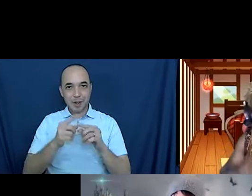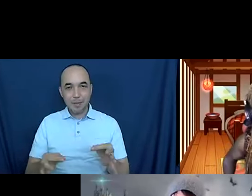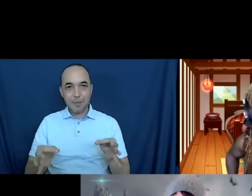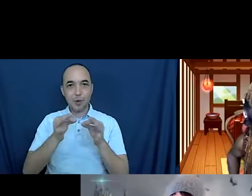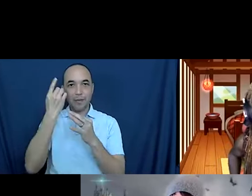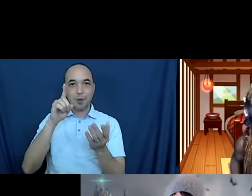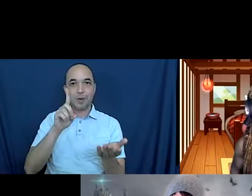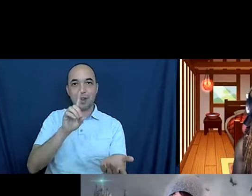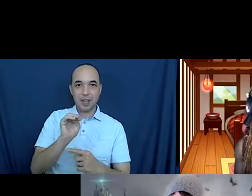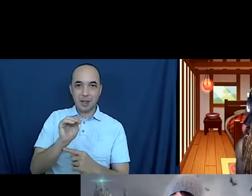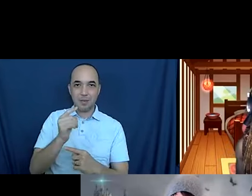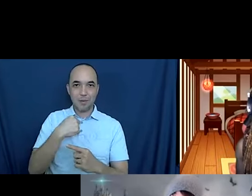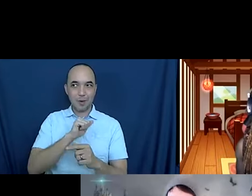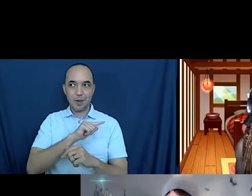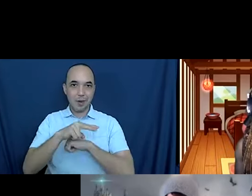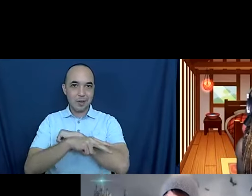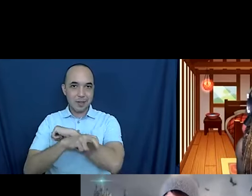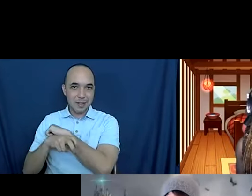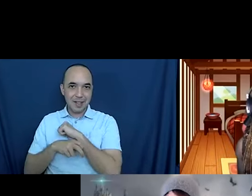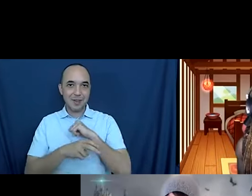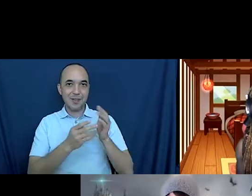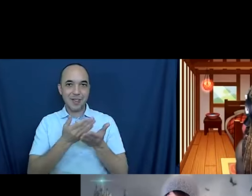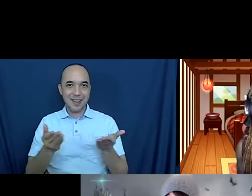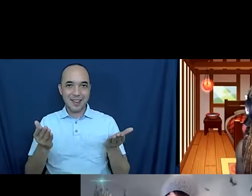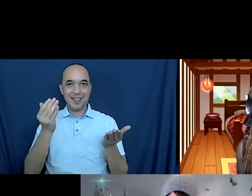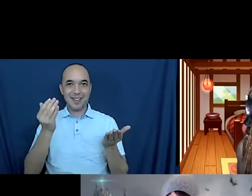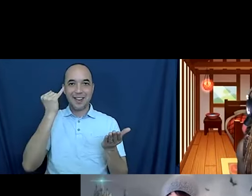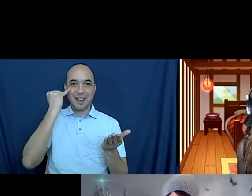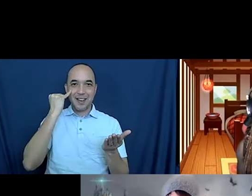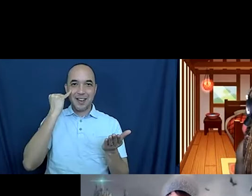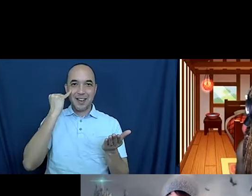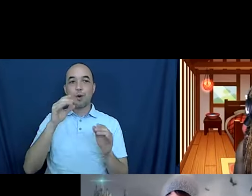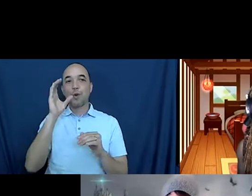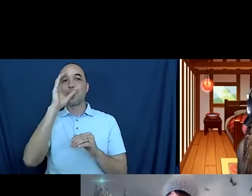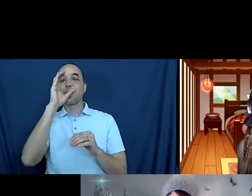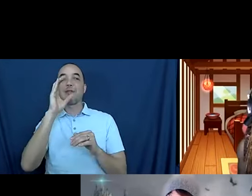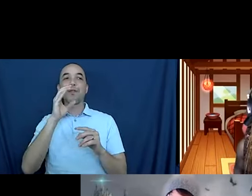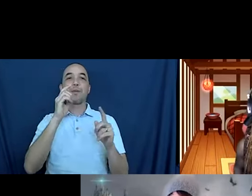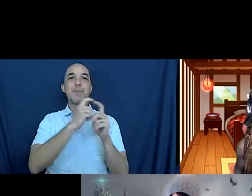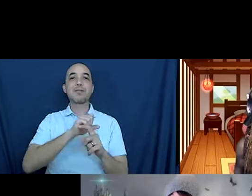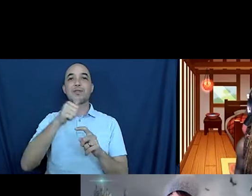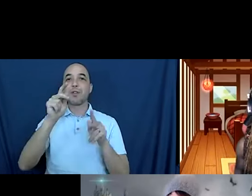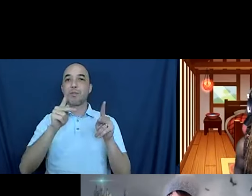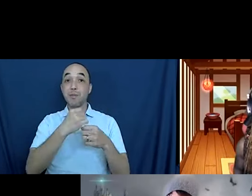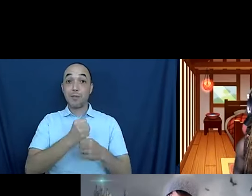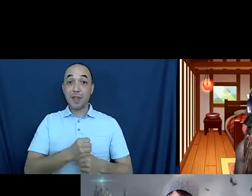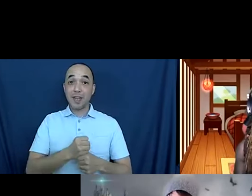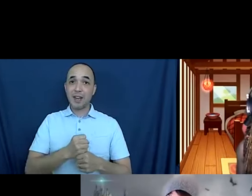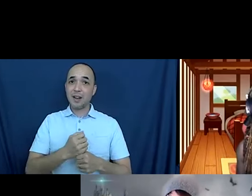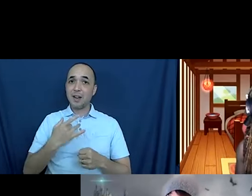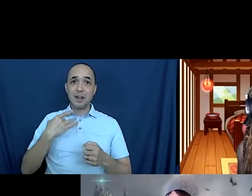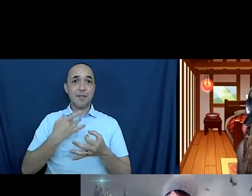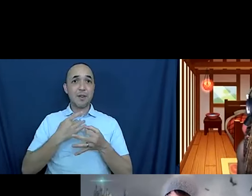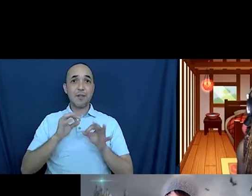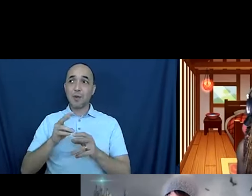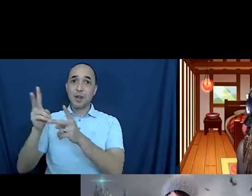we all steal stuff. If you see something or look for puzzles that people have used, feel free to take those and use them in